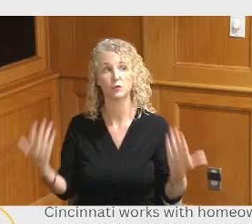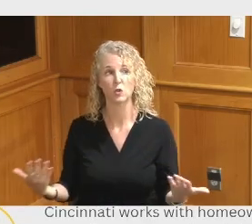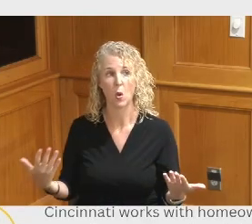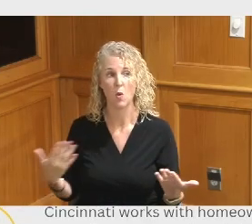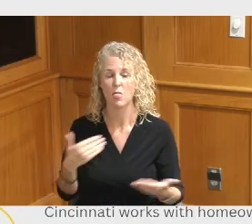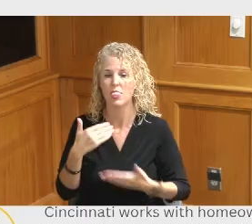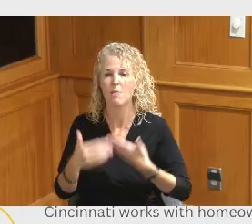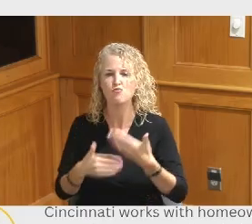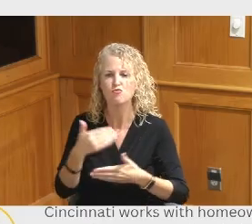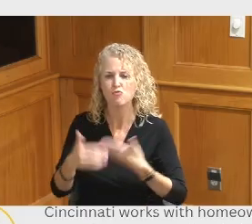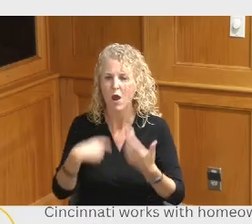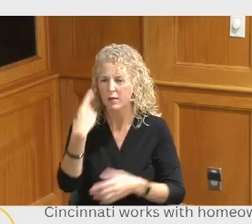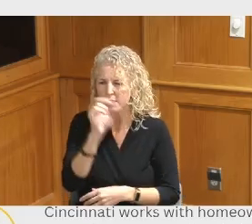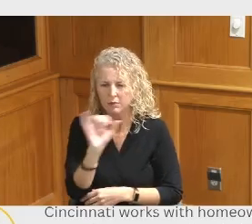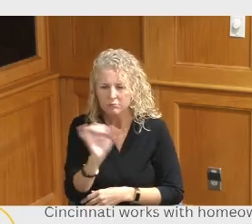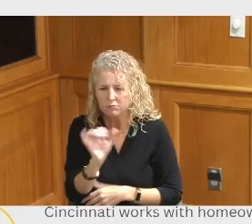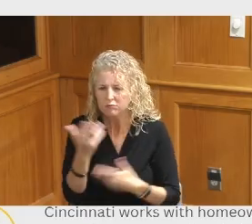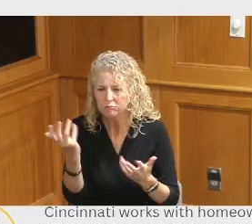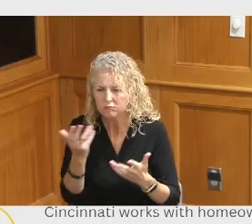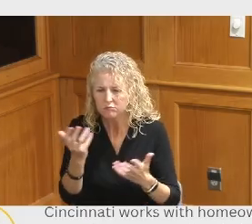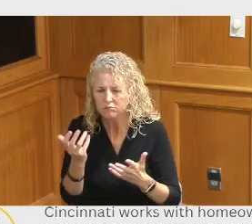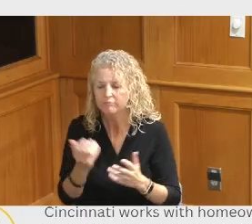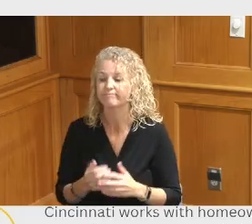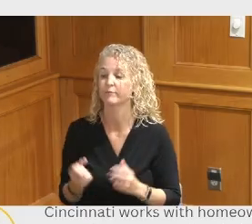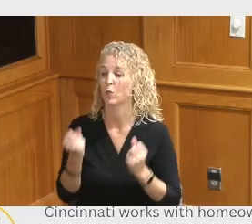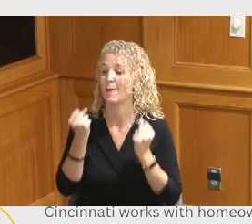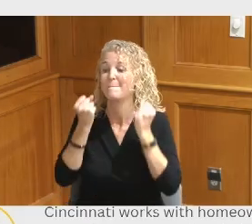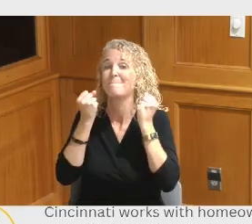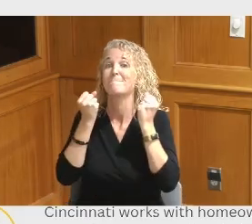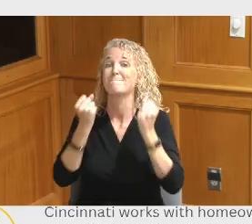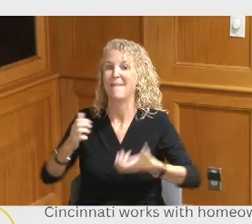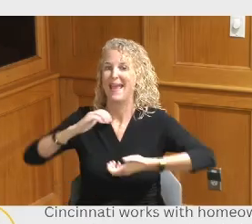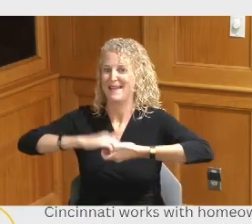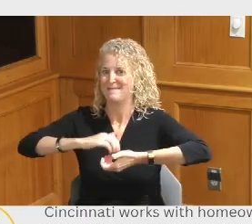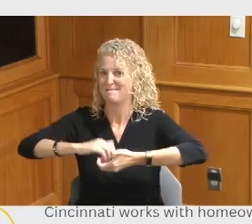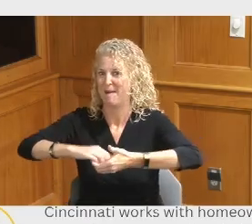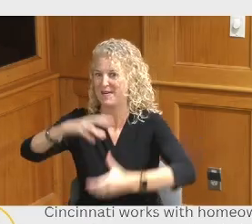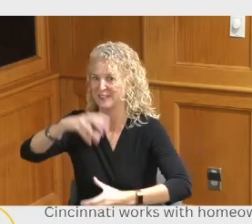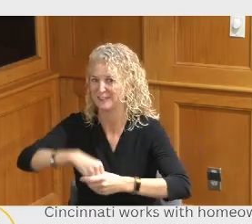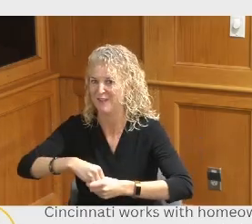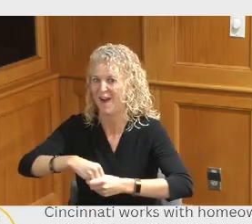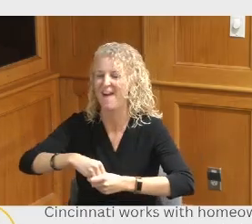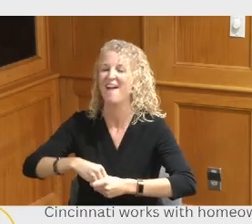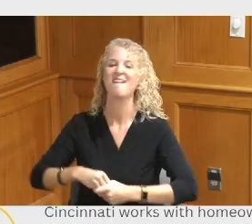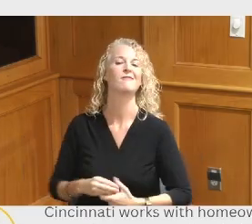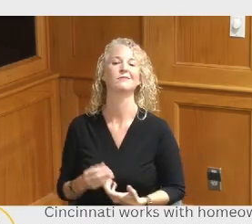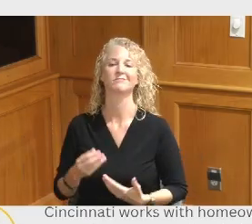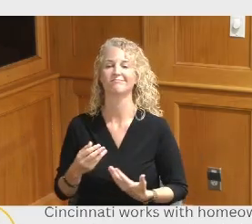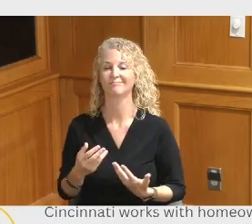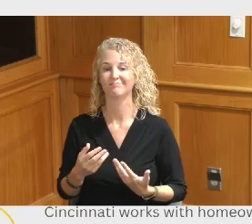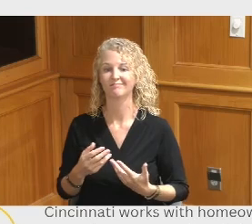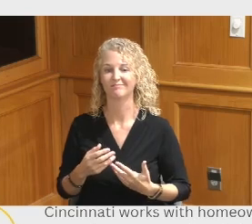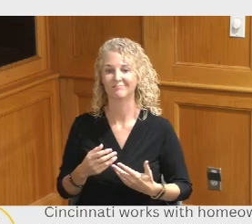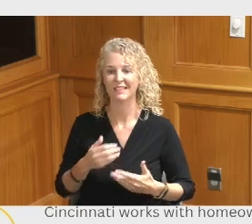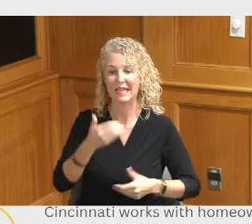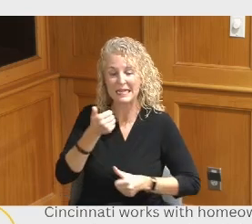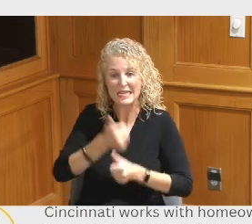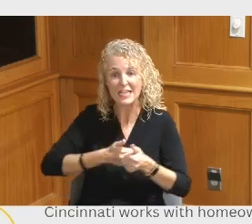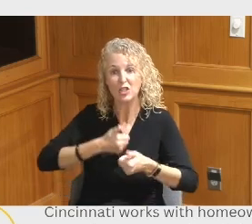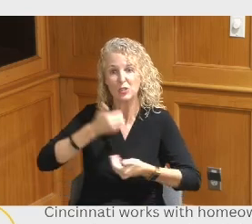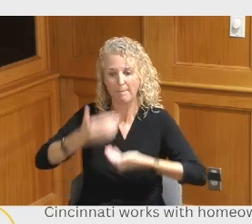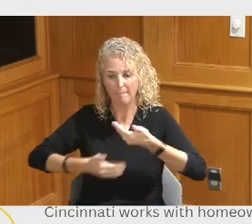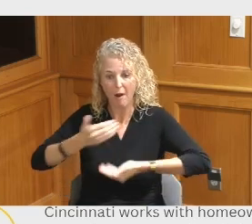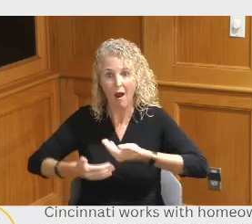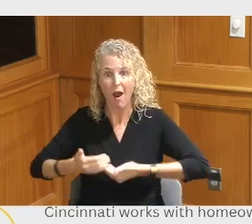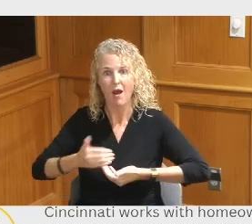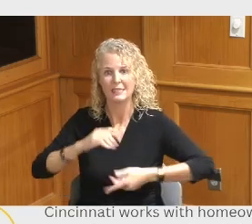is the process for this program? Again, we have a lot of partners at the table. There's a lot of sort of moving from space to space as